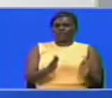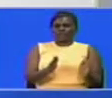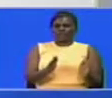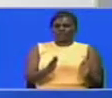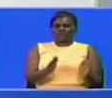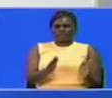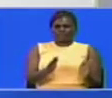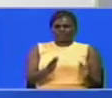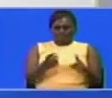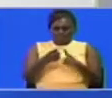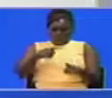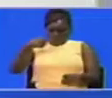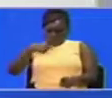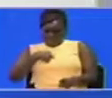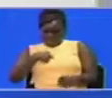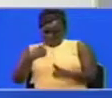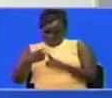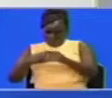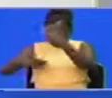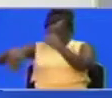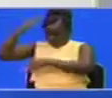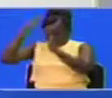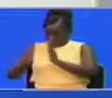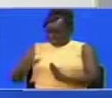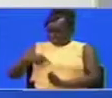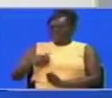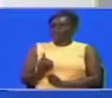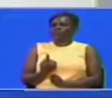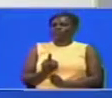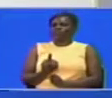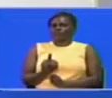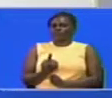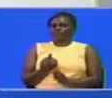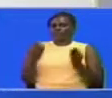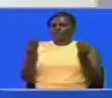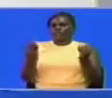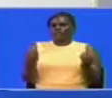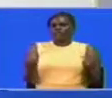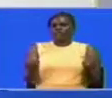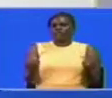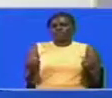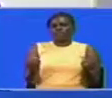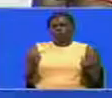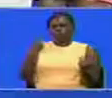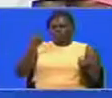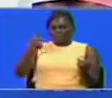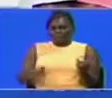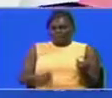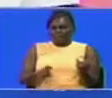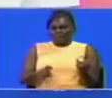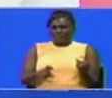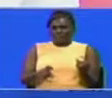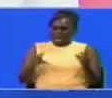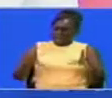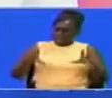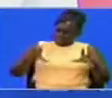me, beginning from the professor, that for us to get a solution to this problem, we must be able to converse